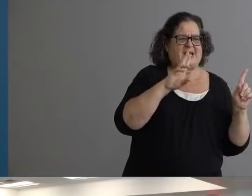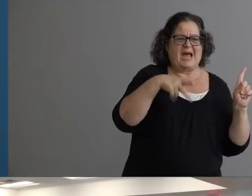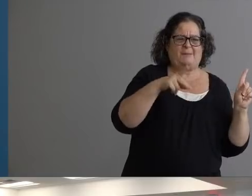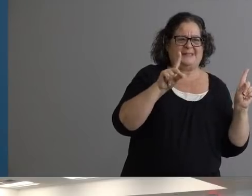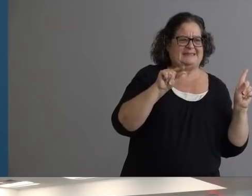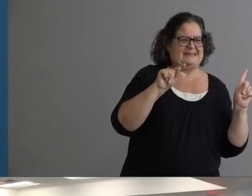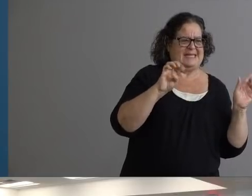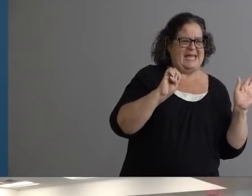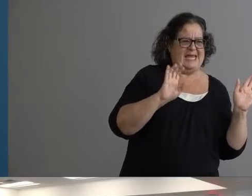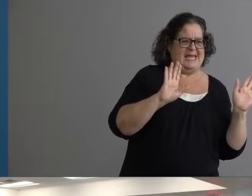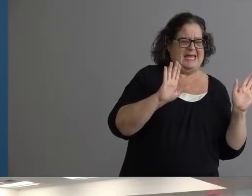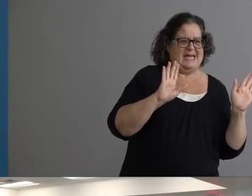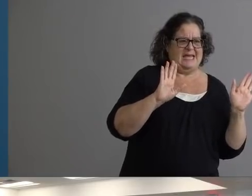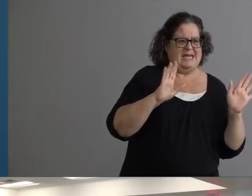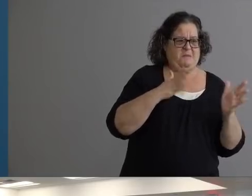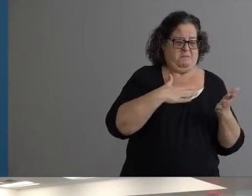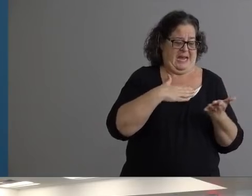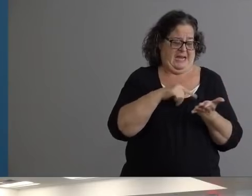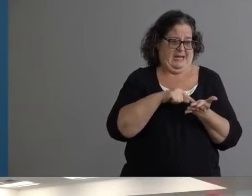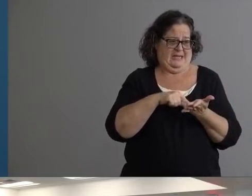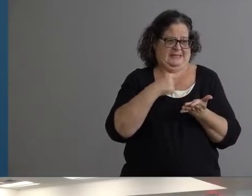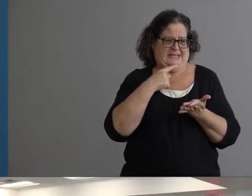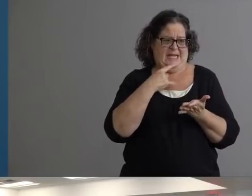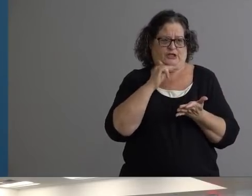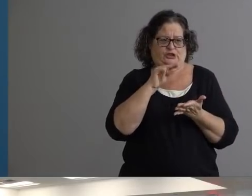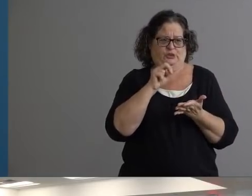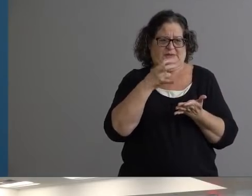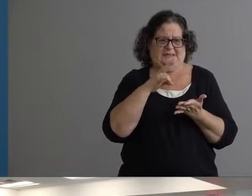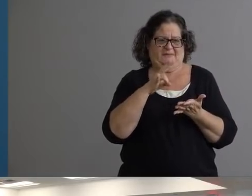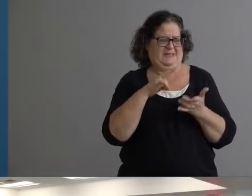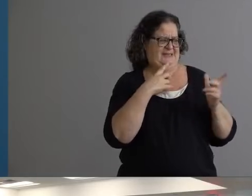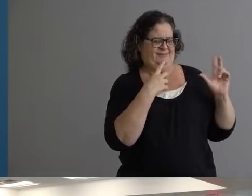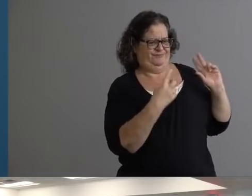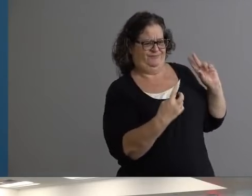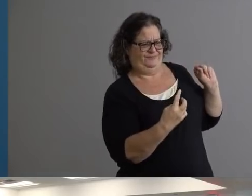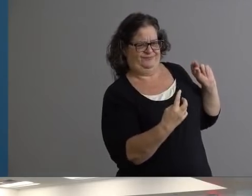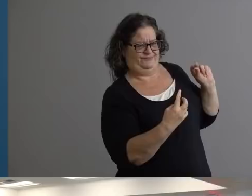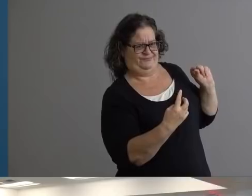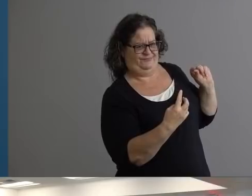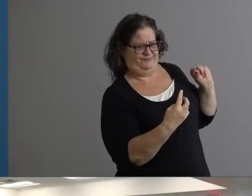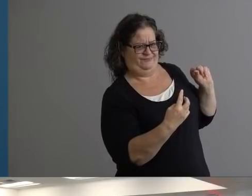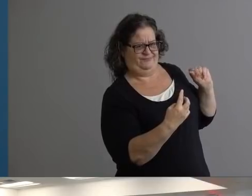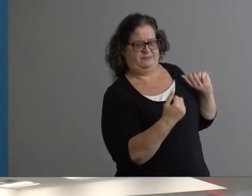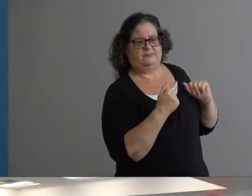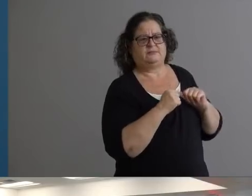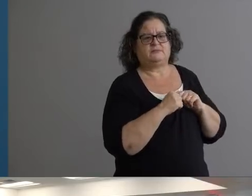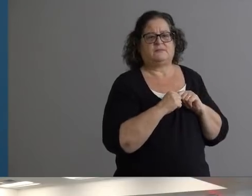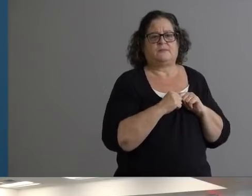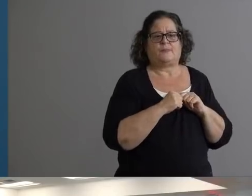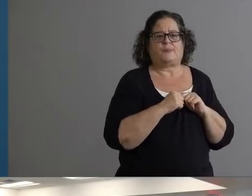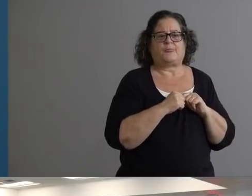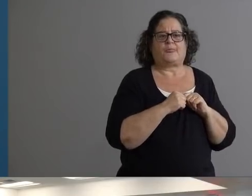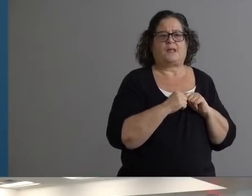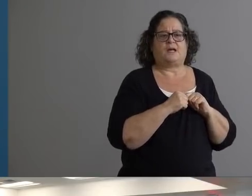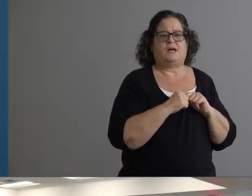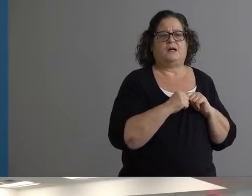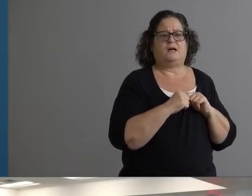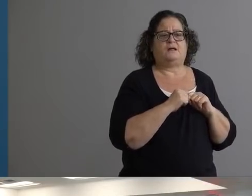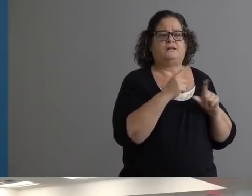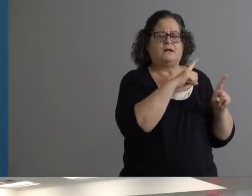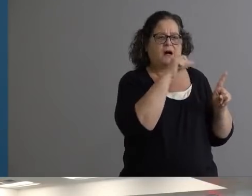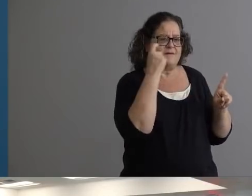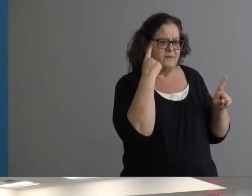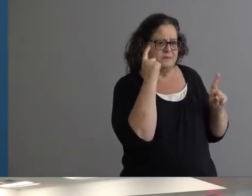Yes. So, Bram, we're going to put out what we believe will be effective, and what we've seen over the last